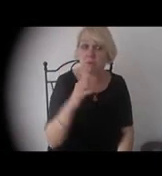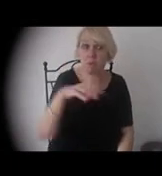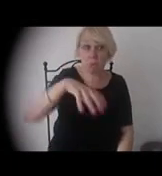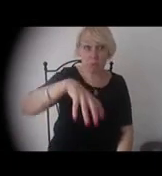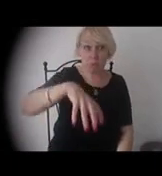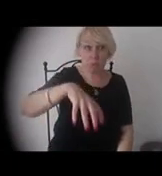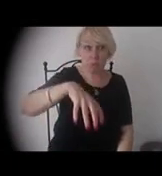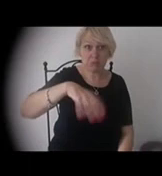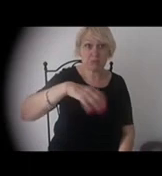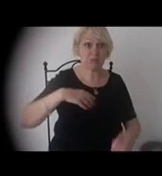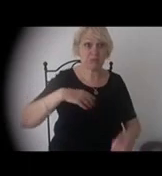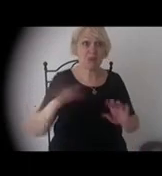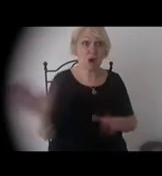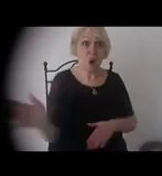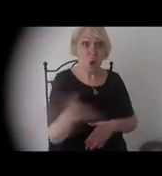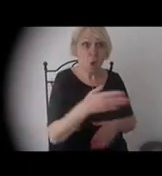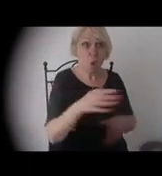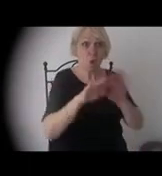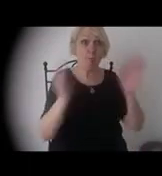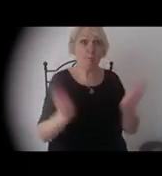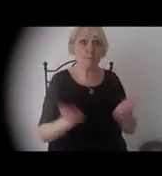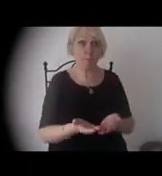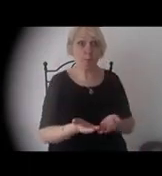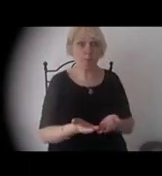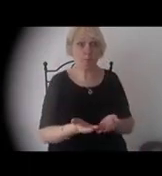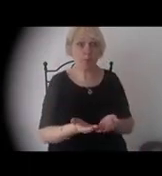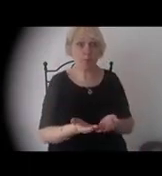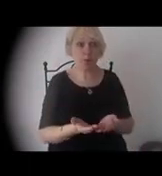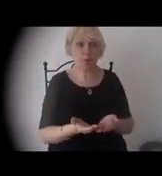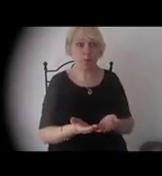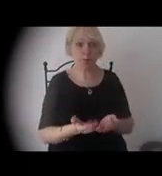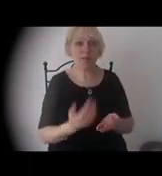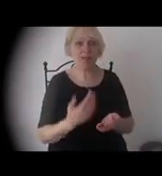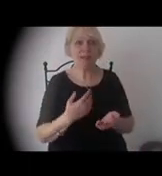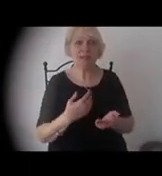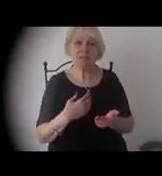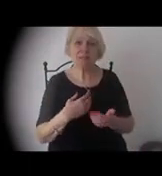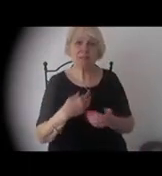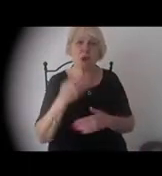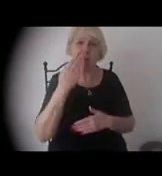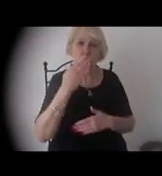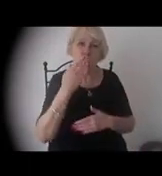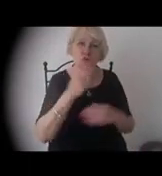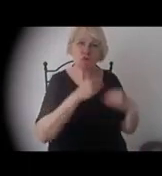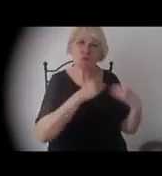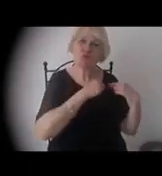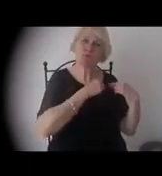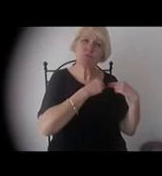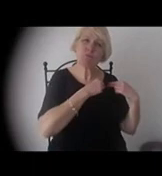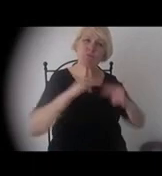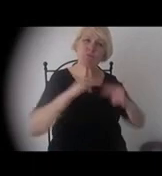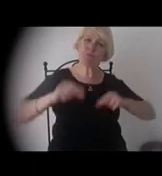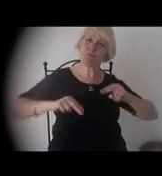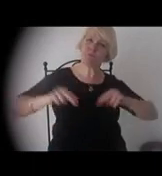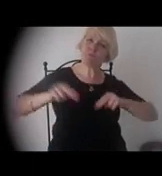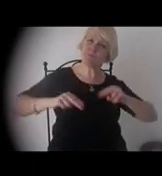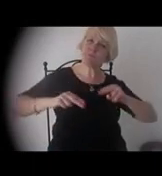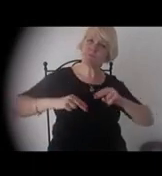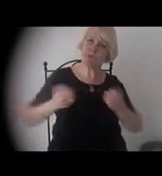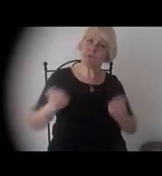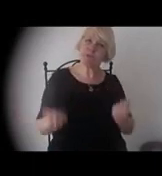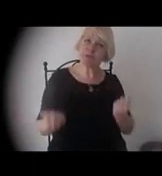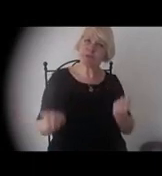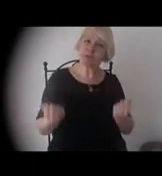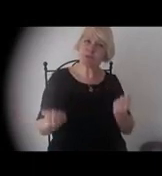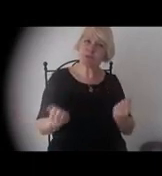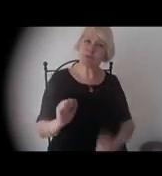bubble. So it's about making the best judgments on a school by school basis. The DFE's guidance is